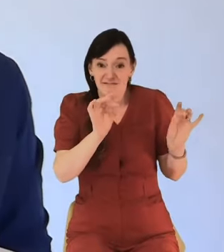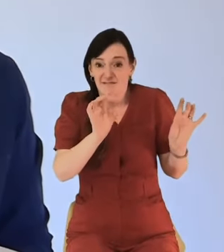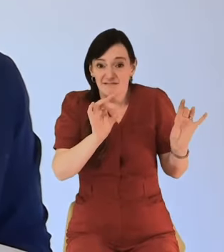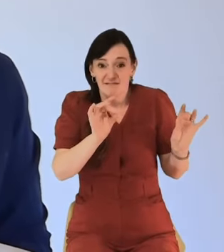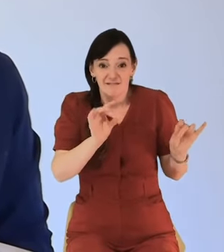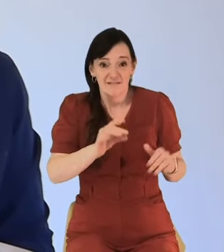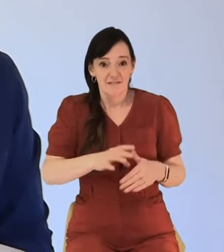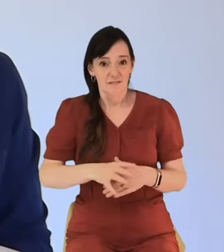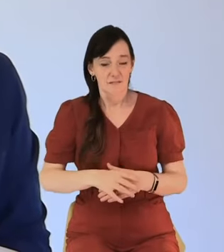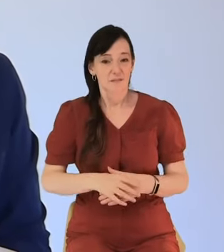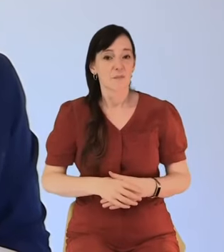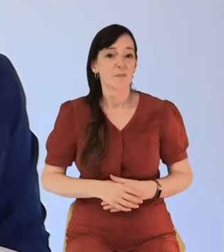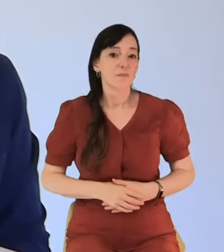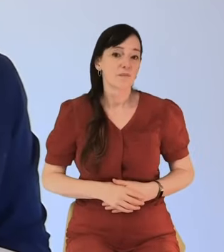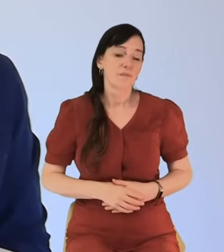gets.